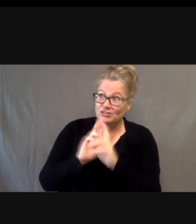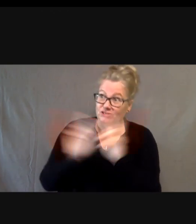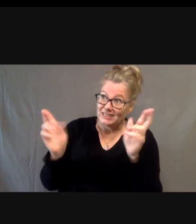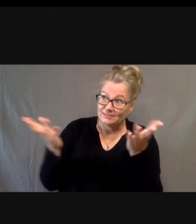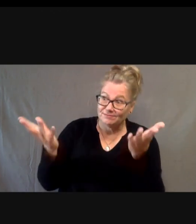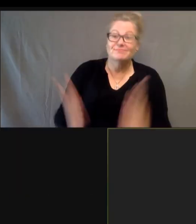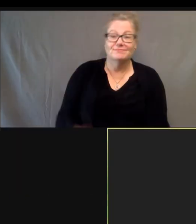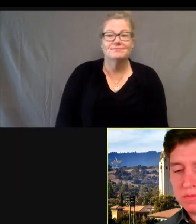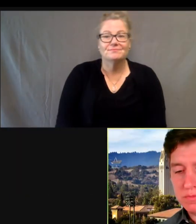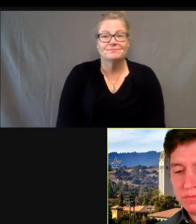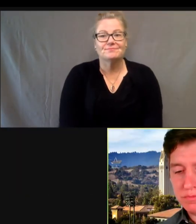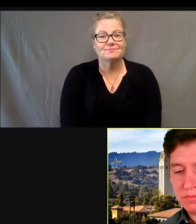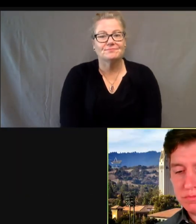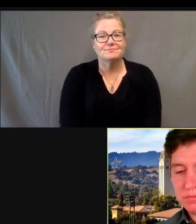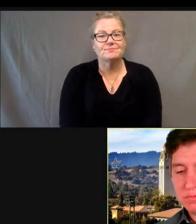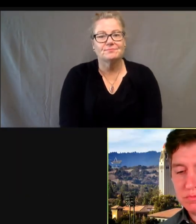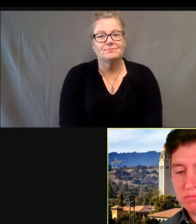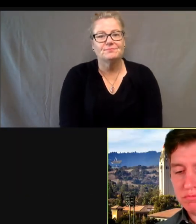Thank you for that.